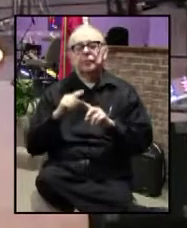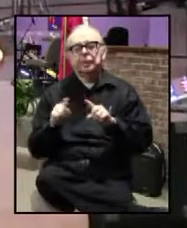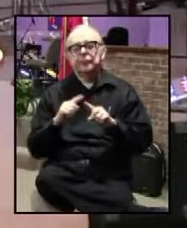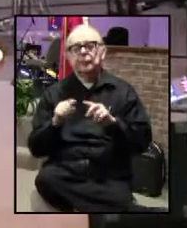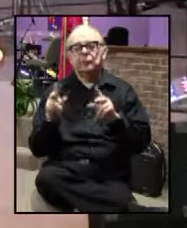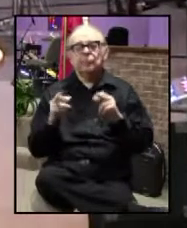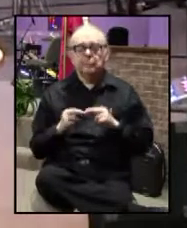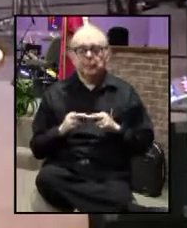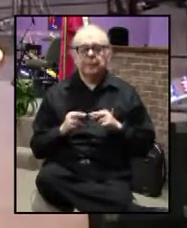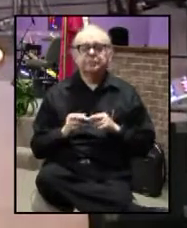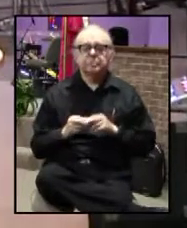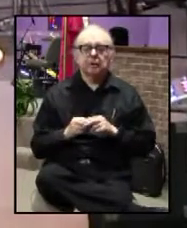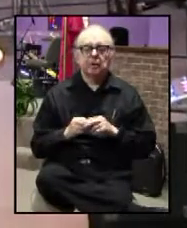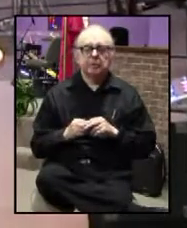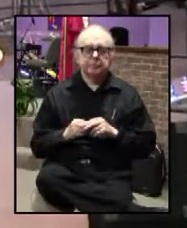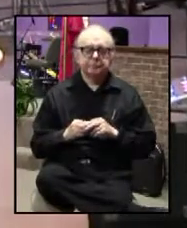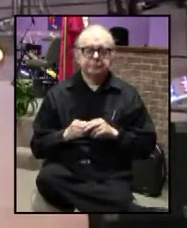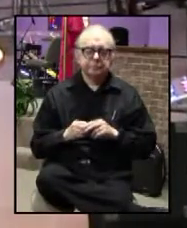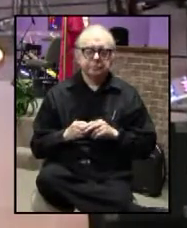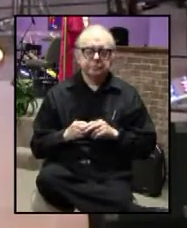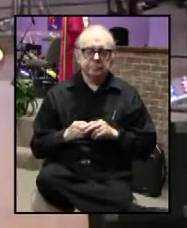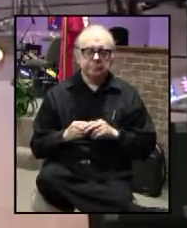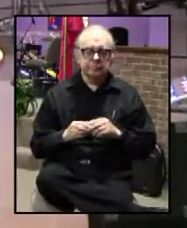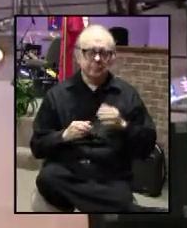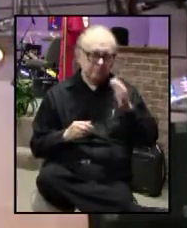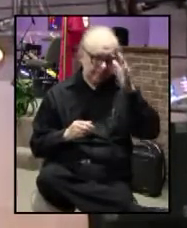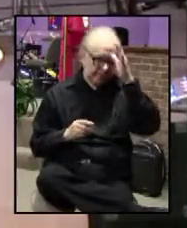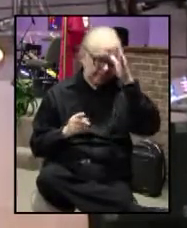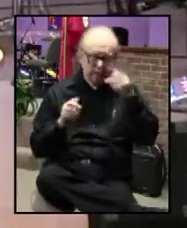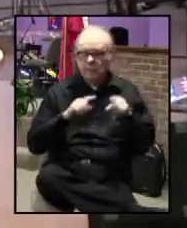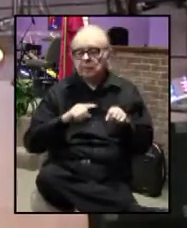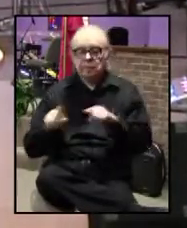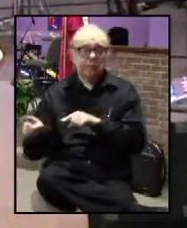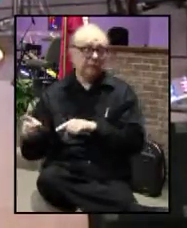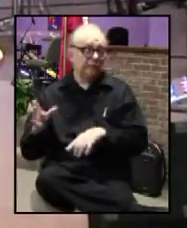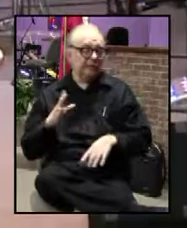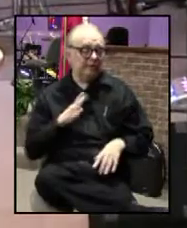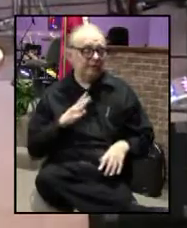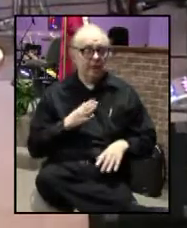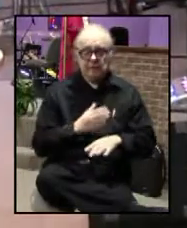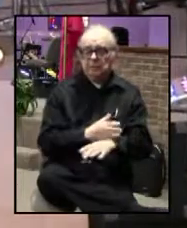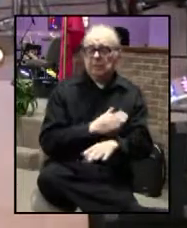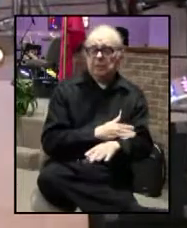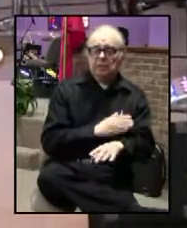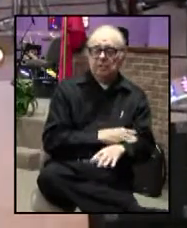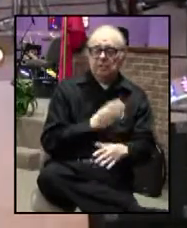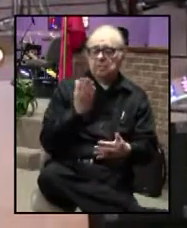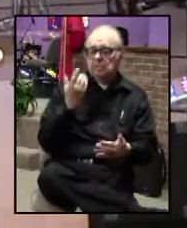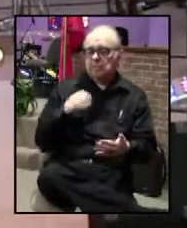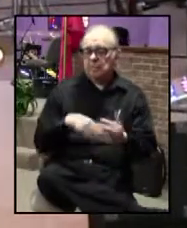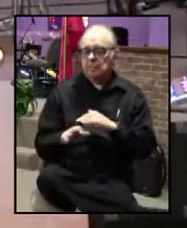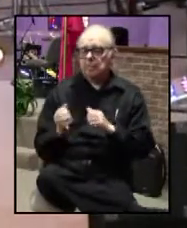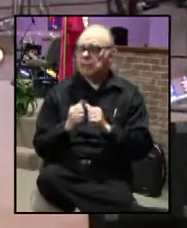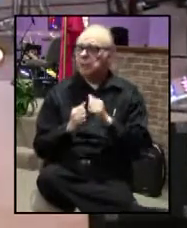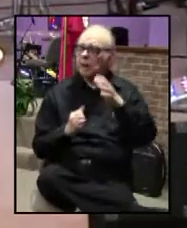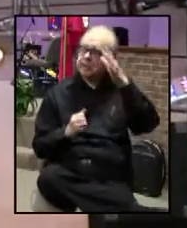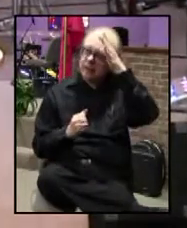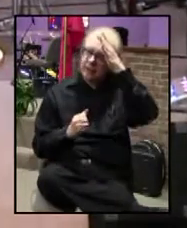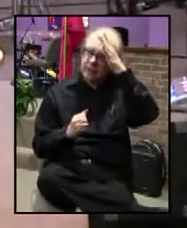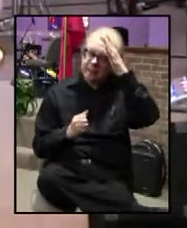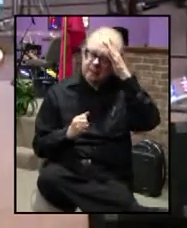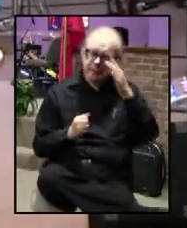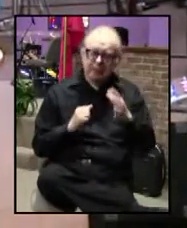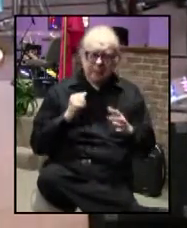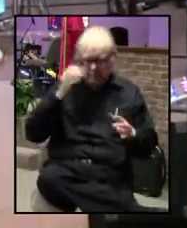room. He's turned a corner, everything's fine. I went in with my dad, and